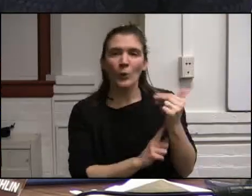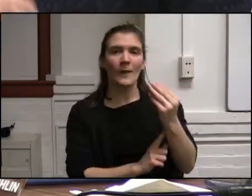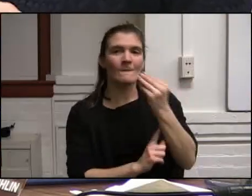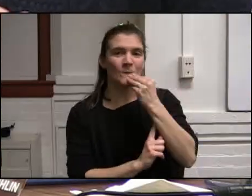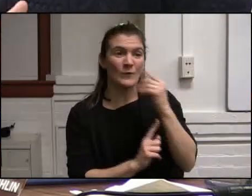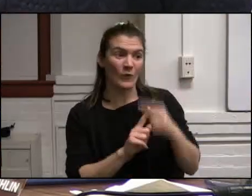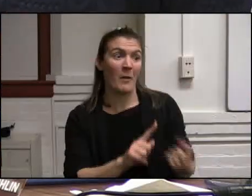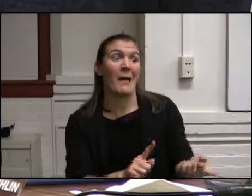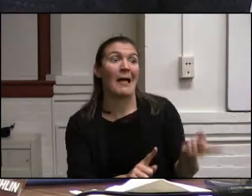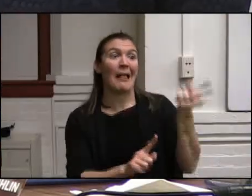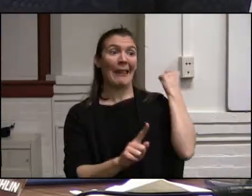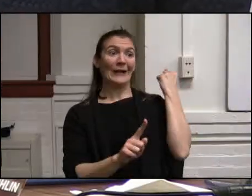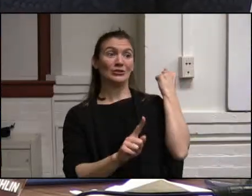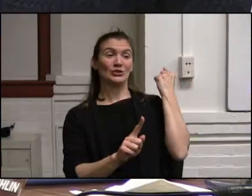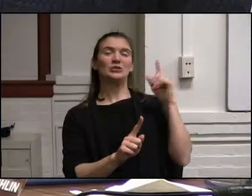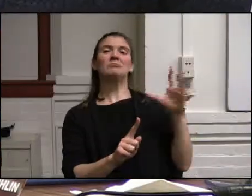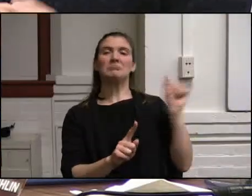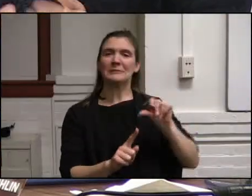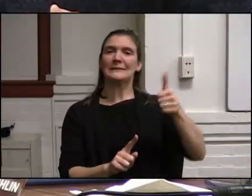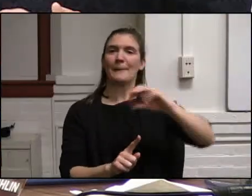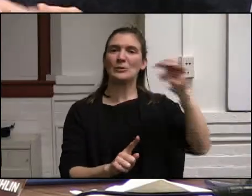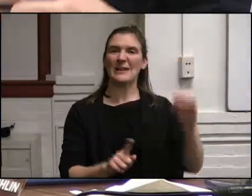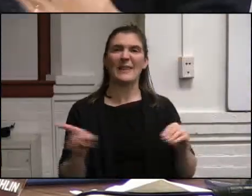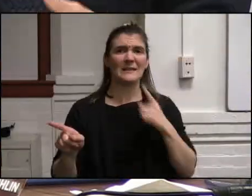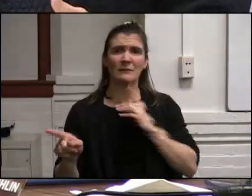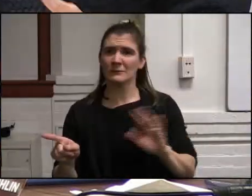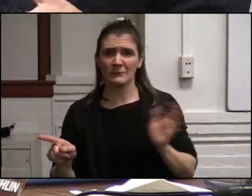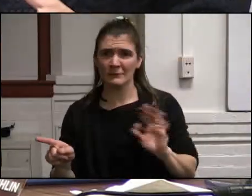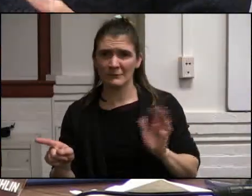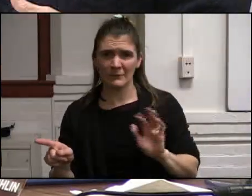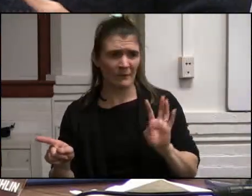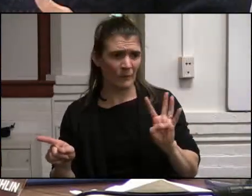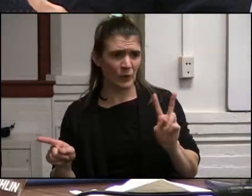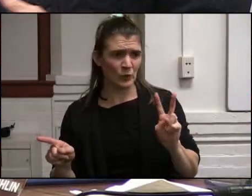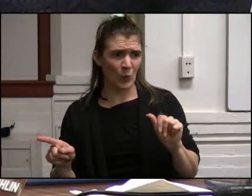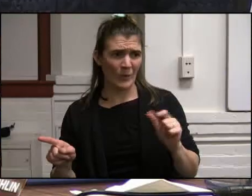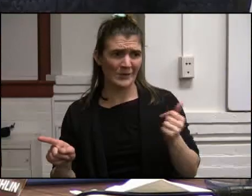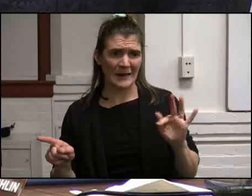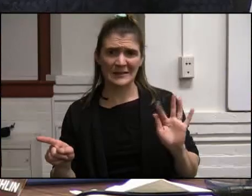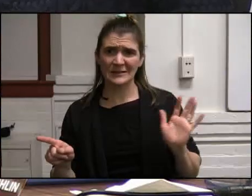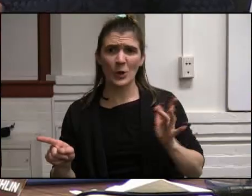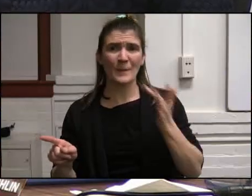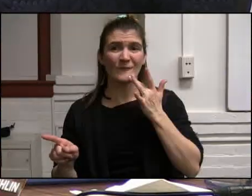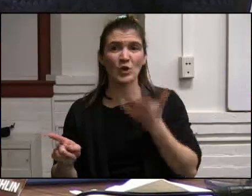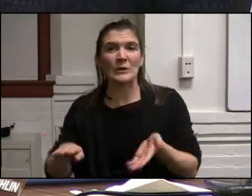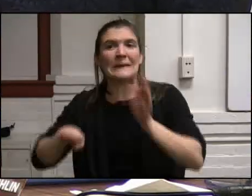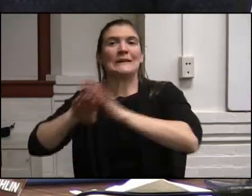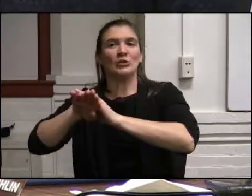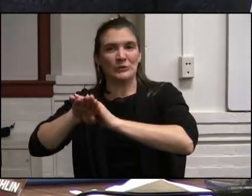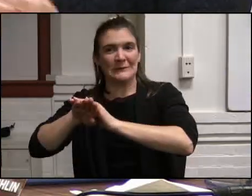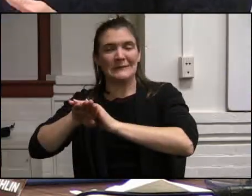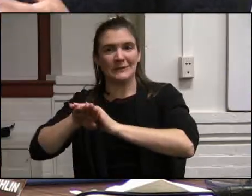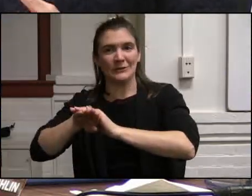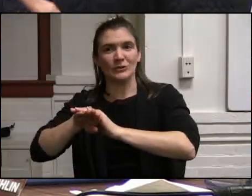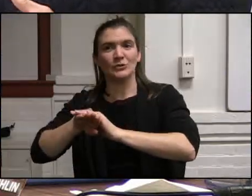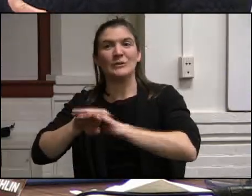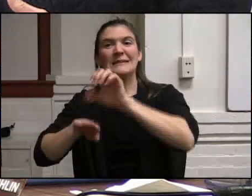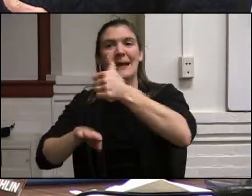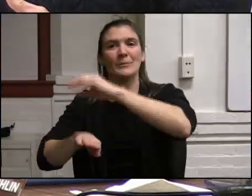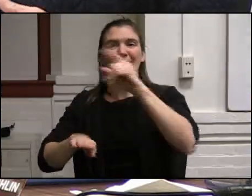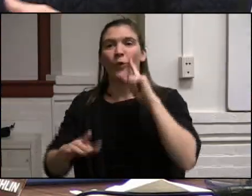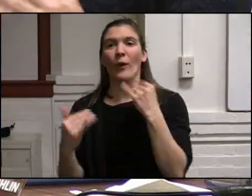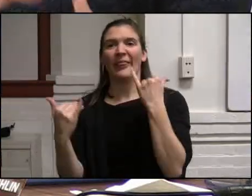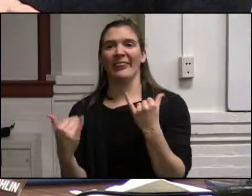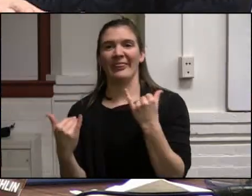from the prior year. They asked that instead of that $42,119 being the figure again, that you increase it to make it